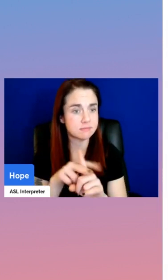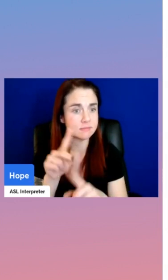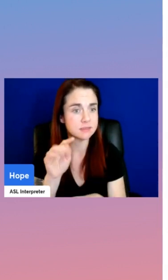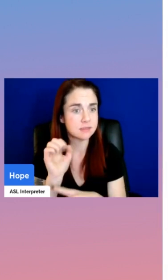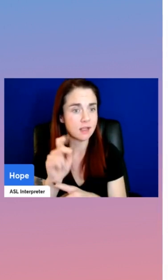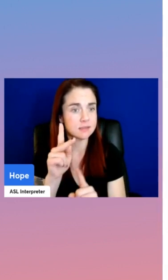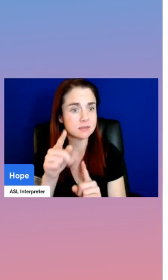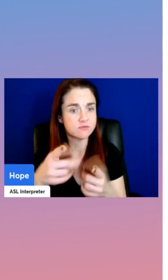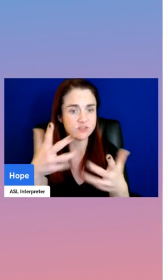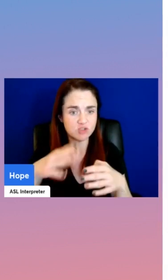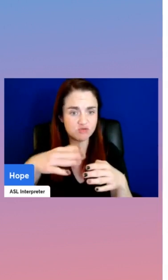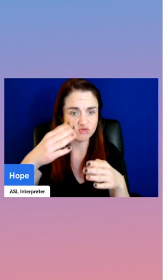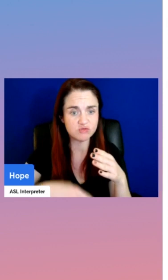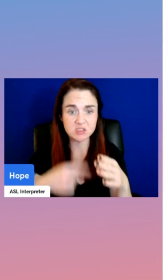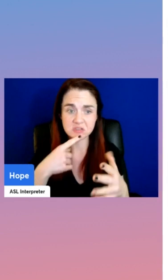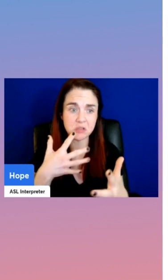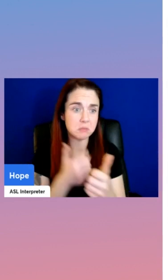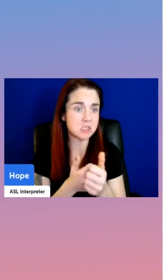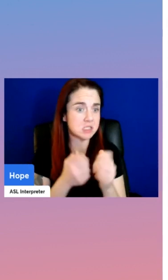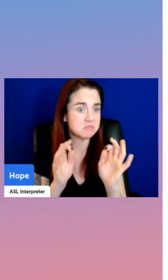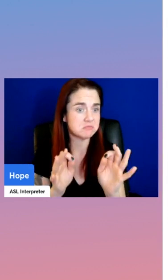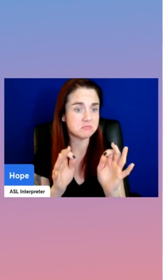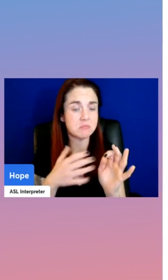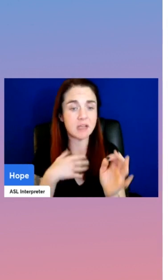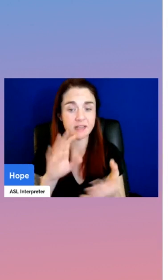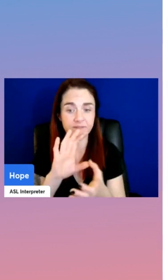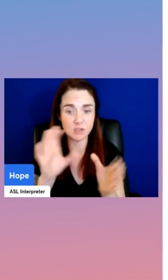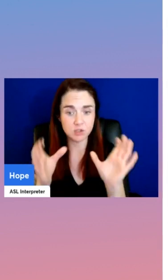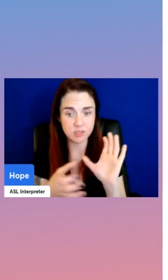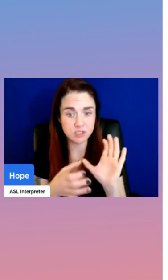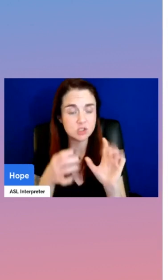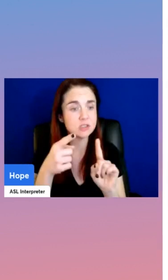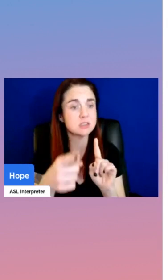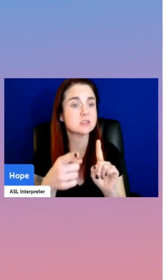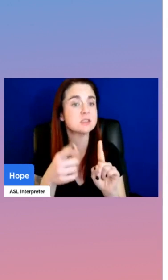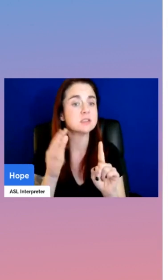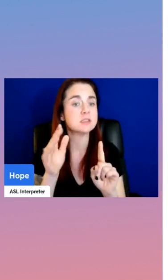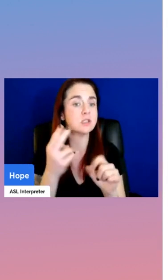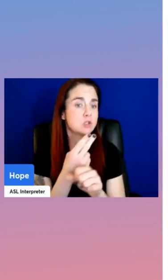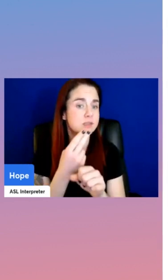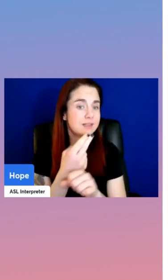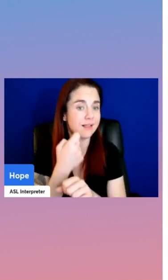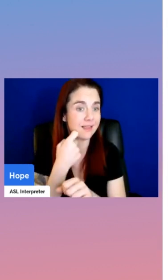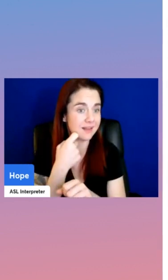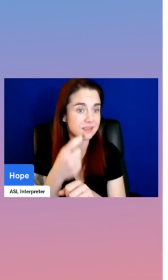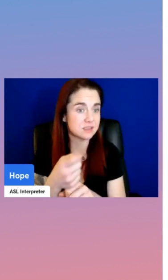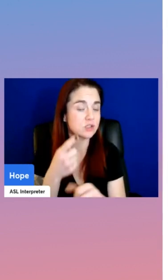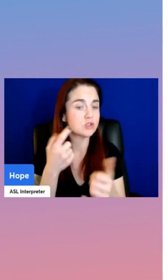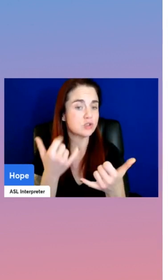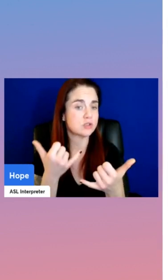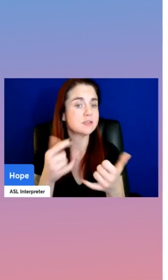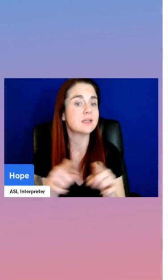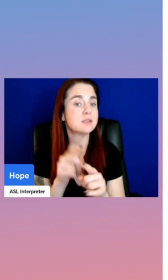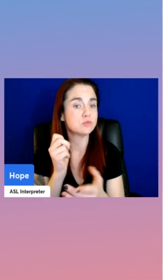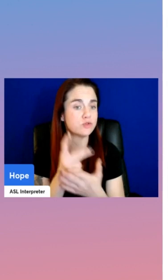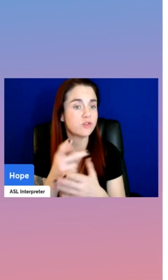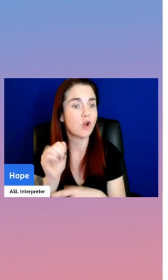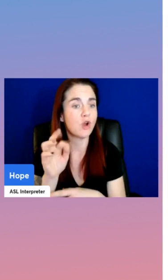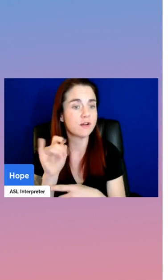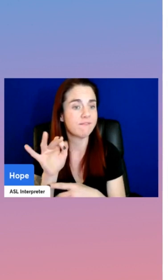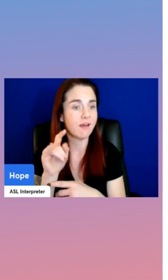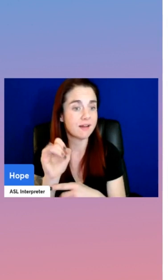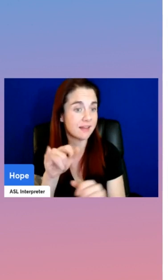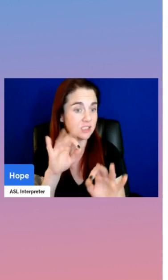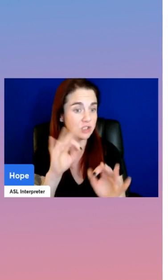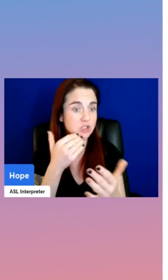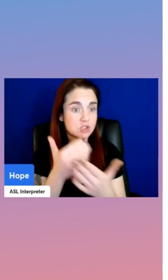already saying that it's up to date. My configuration is using the latest current and approved artifact, which is good because it